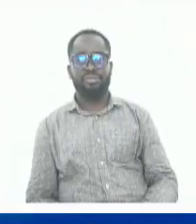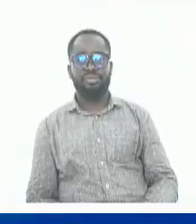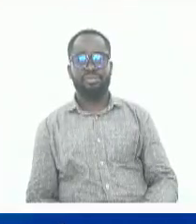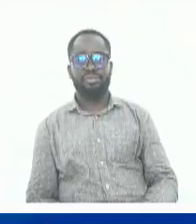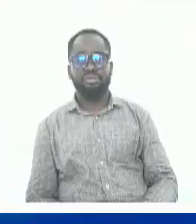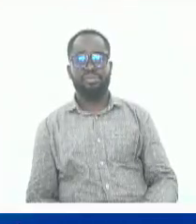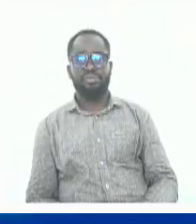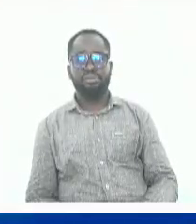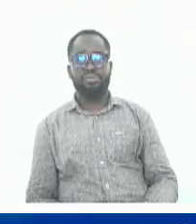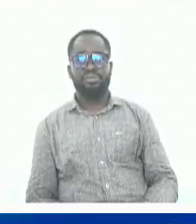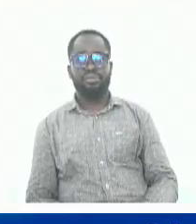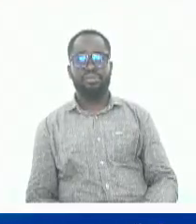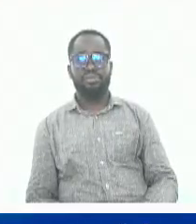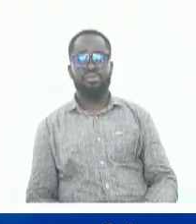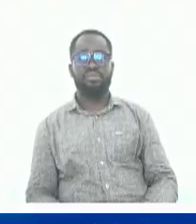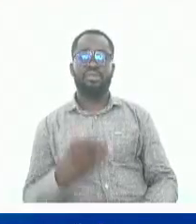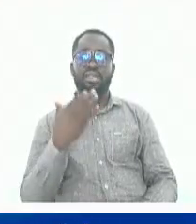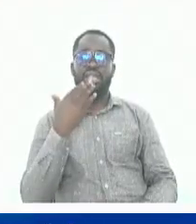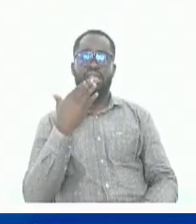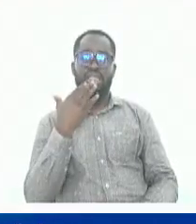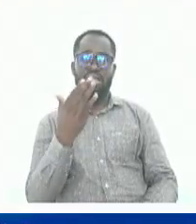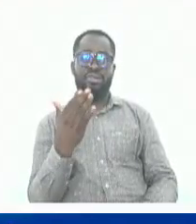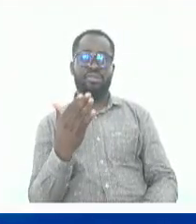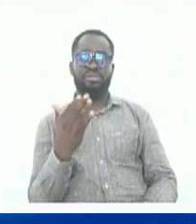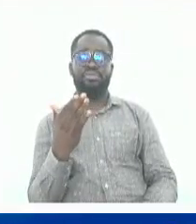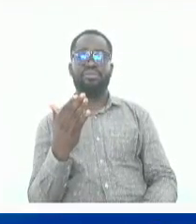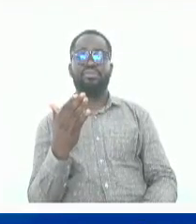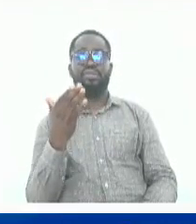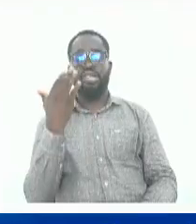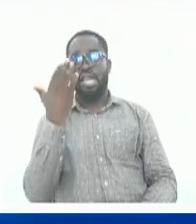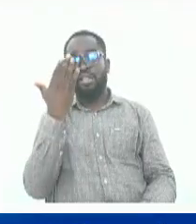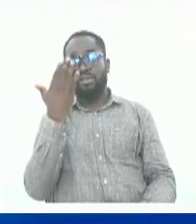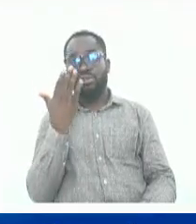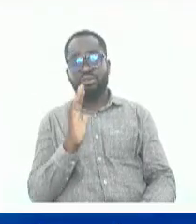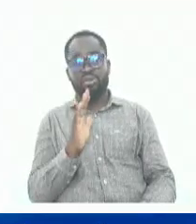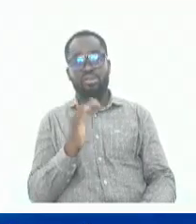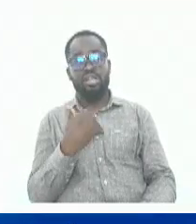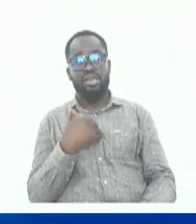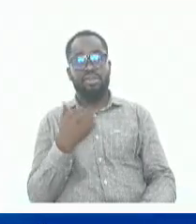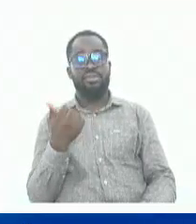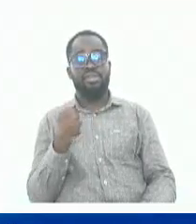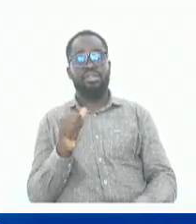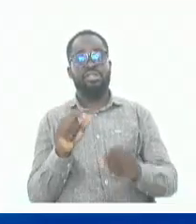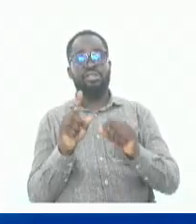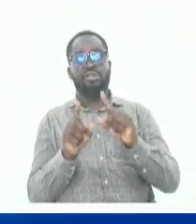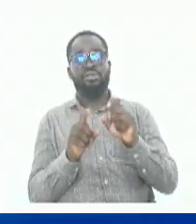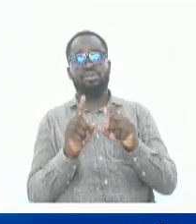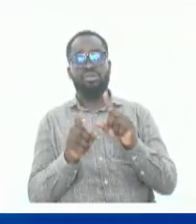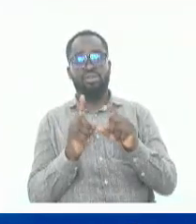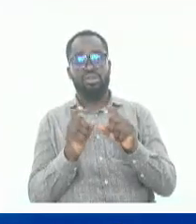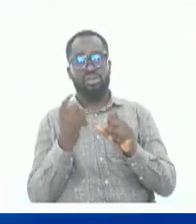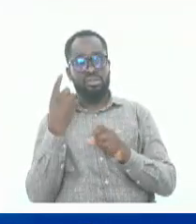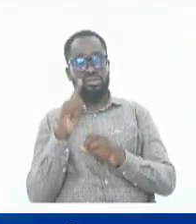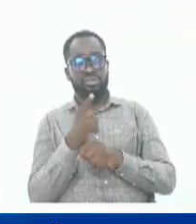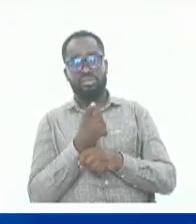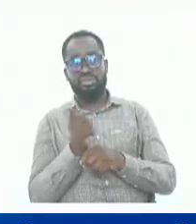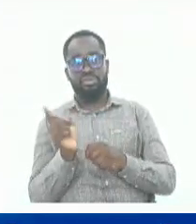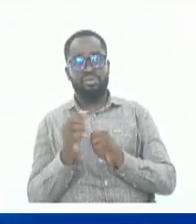Thank you very much, Mr. Ejay. I don't know if there are any questions for Mr. Ejay.